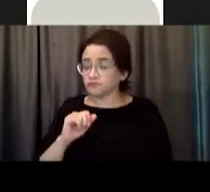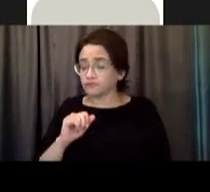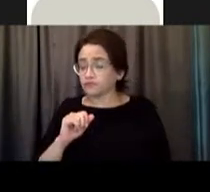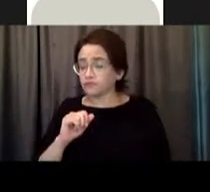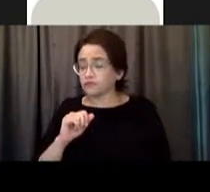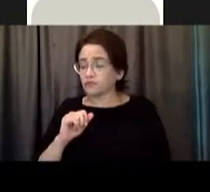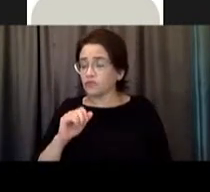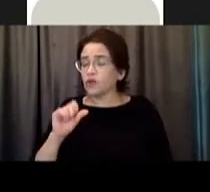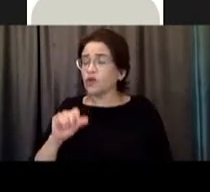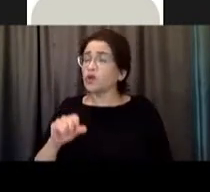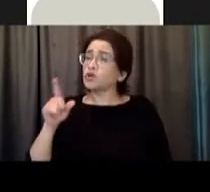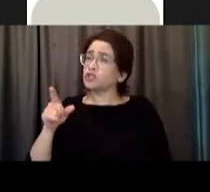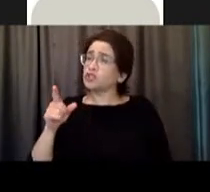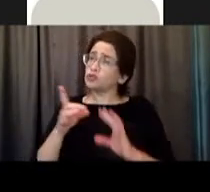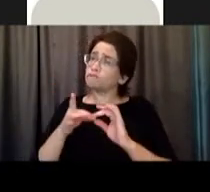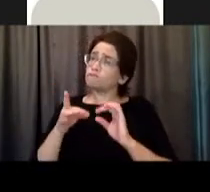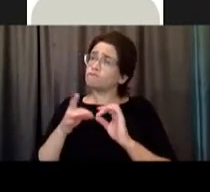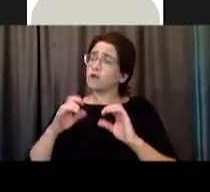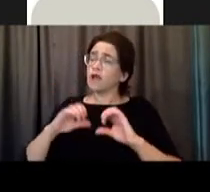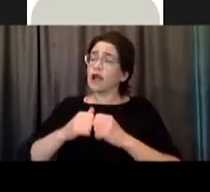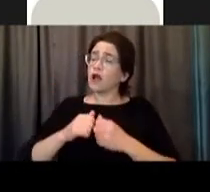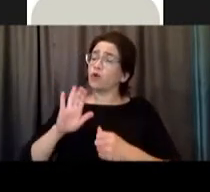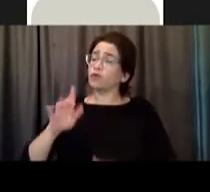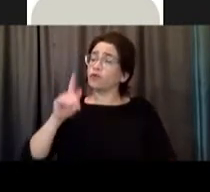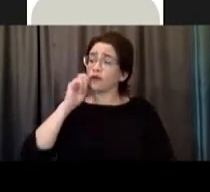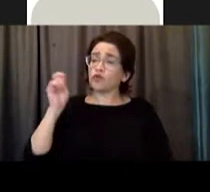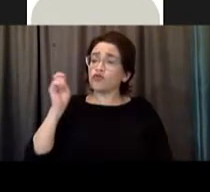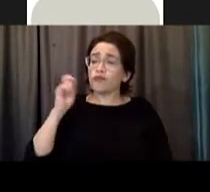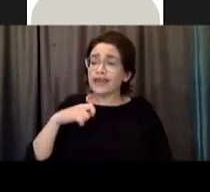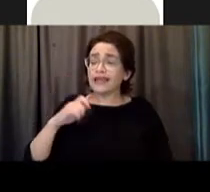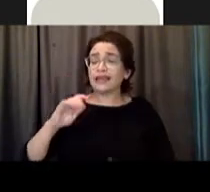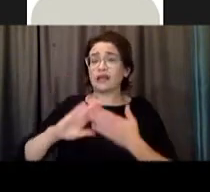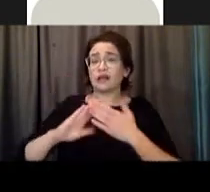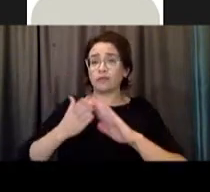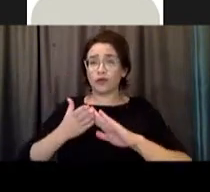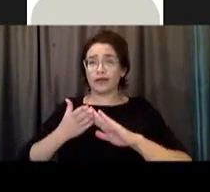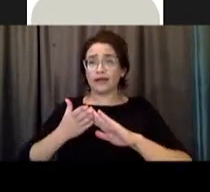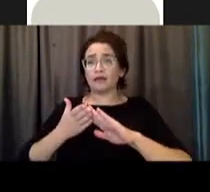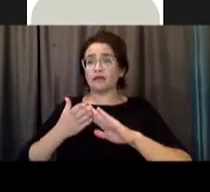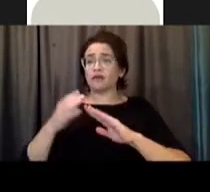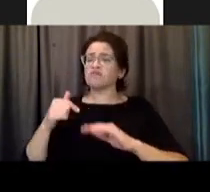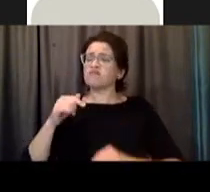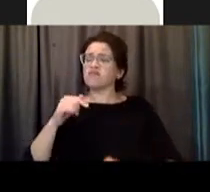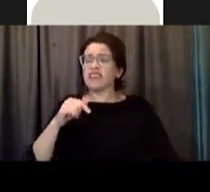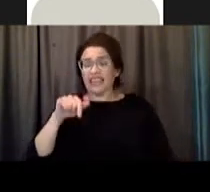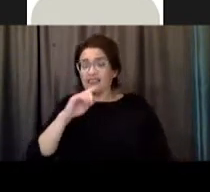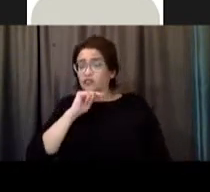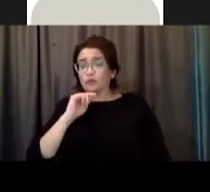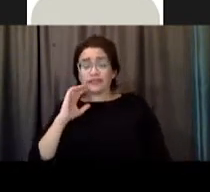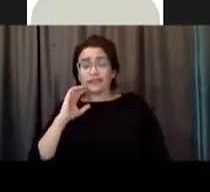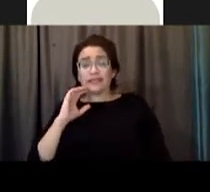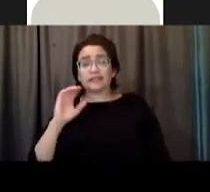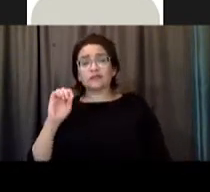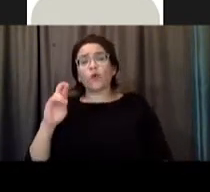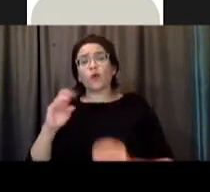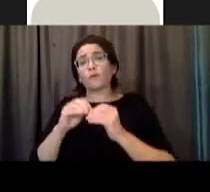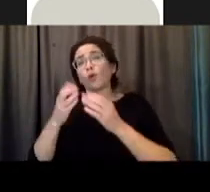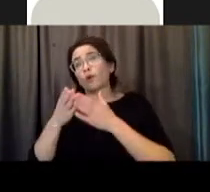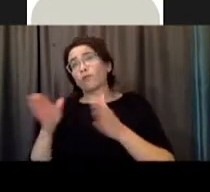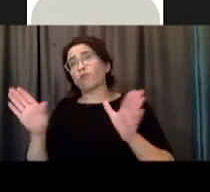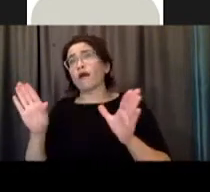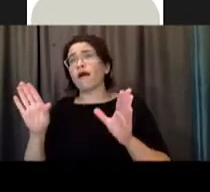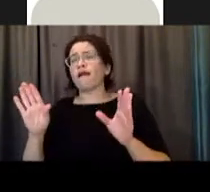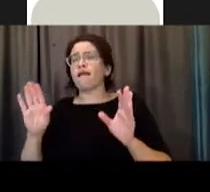your Ukrainian community and the Twin Cities, or broader Ukrainian community commemorates the genocide